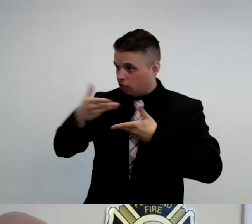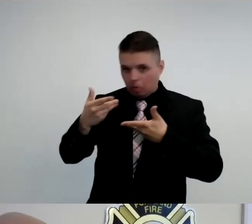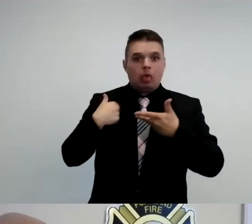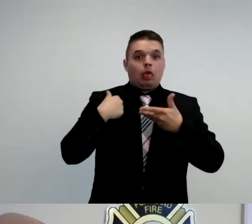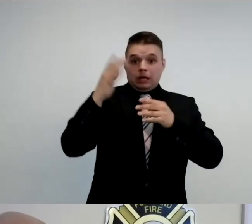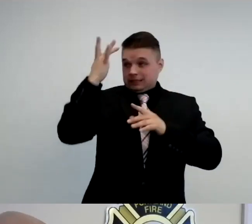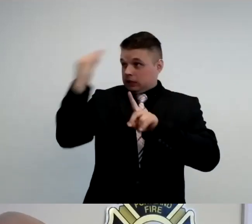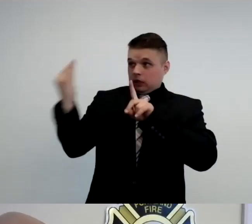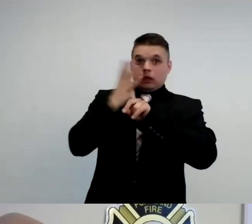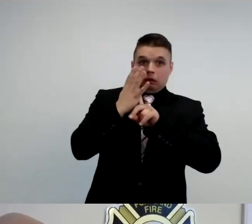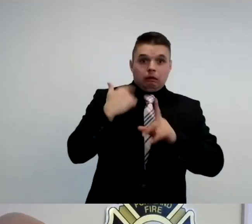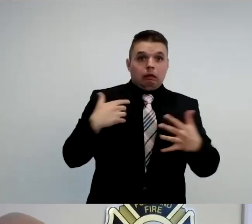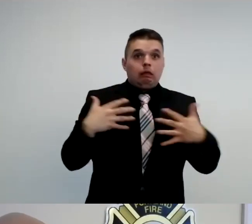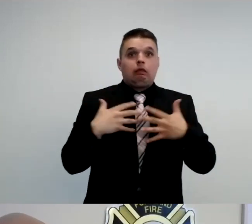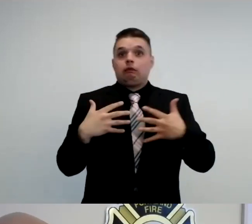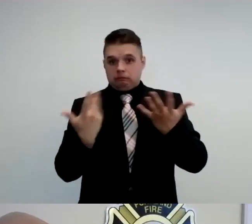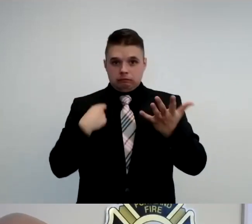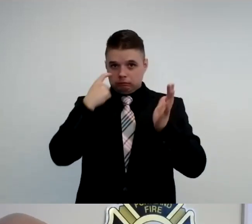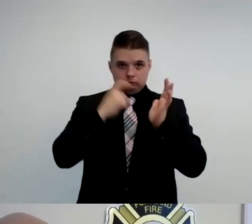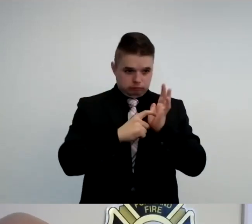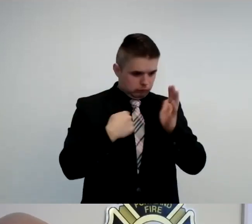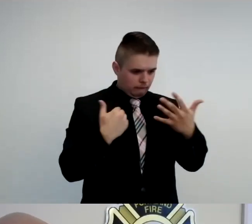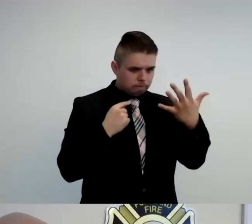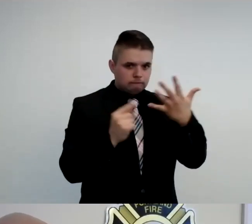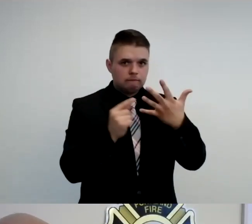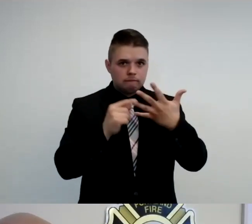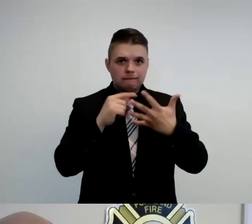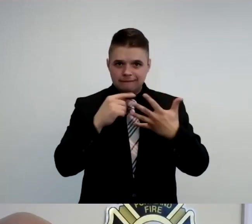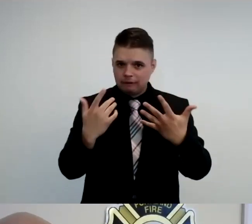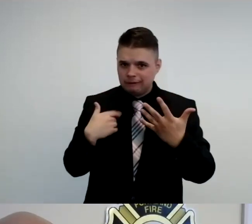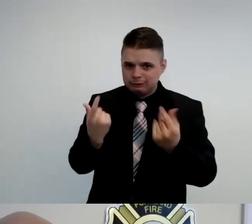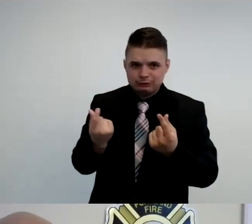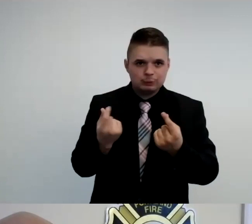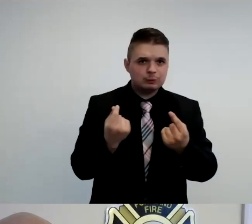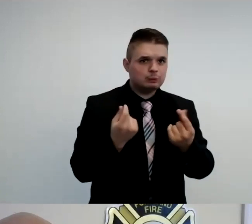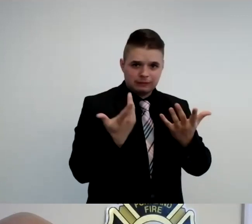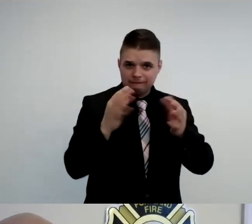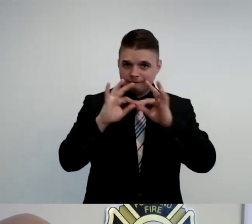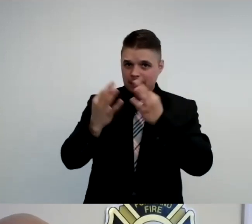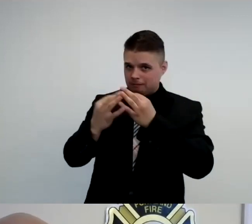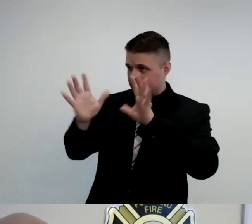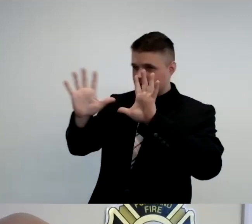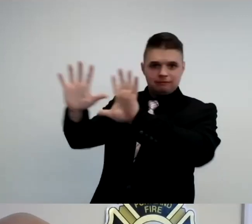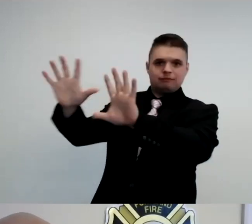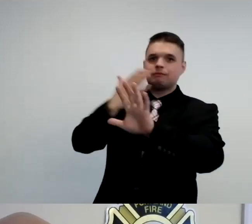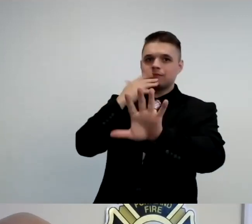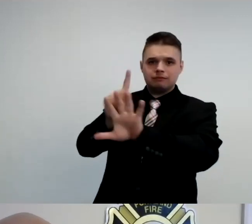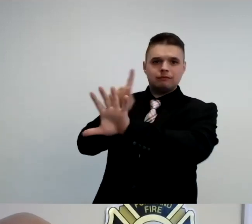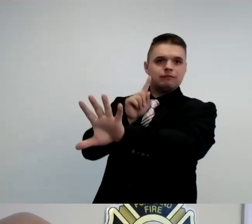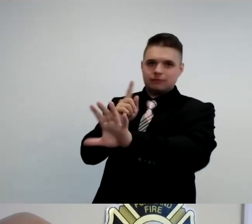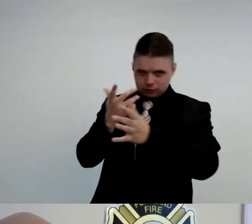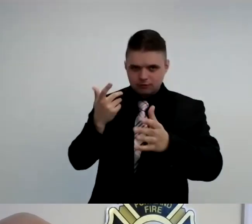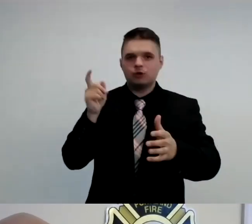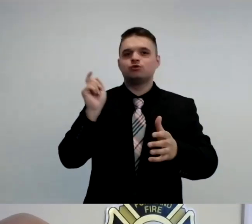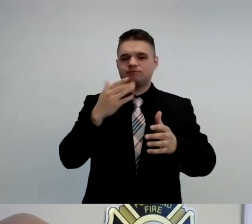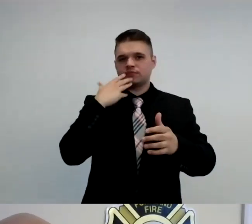asking yourself, what should I do next? How can I keep my family safe? I encourage you to use and visit C19Oregon.com from the safety of your